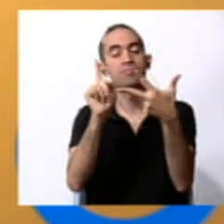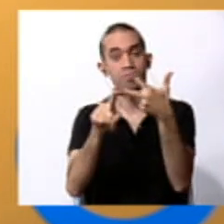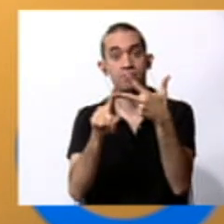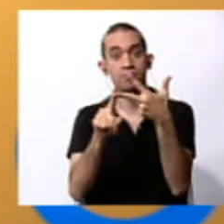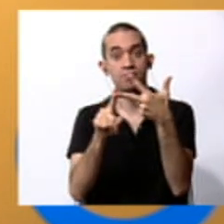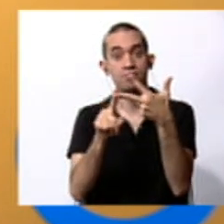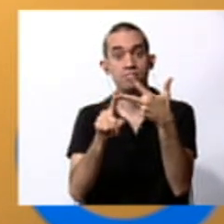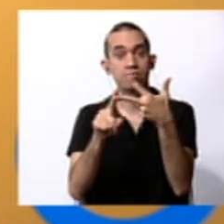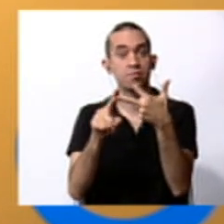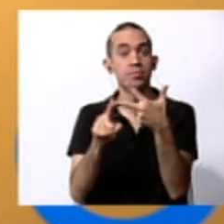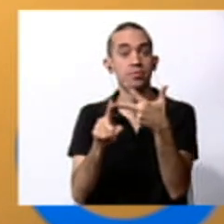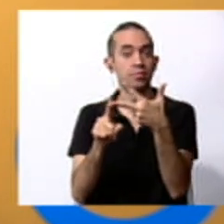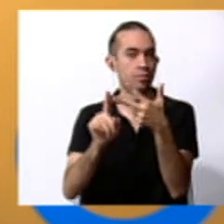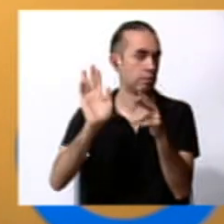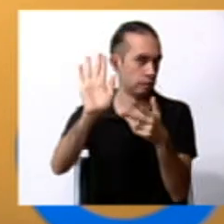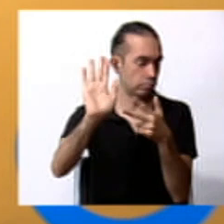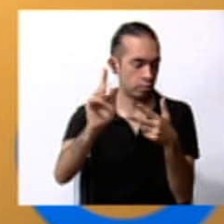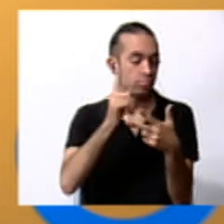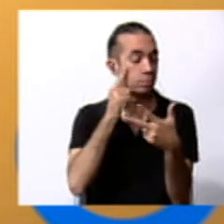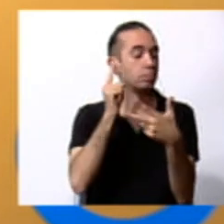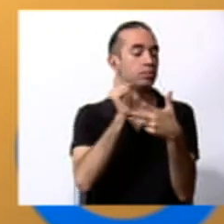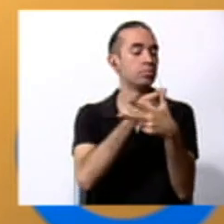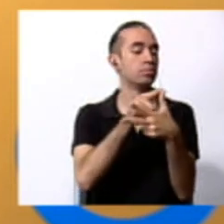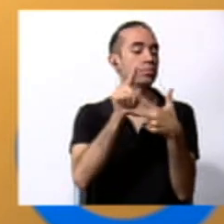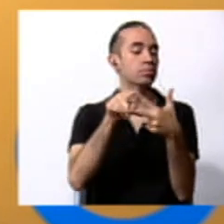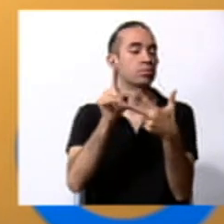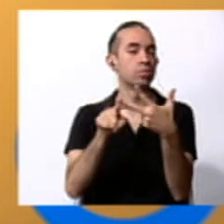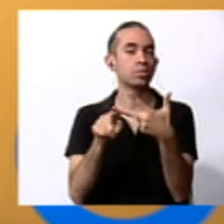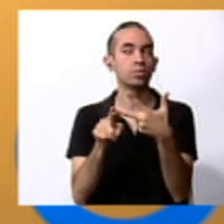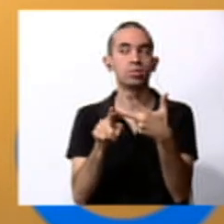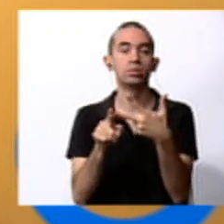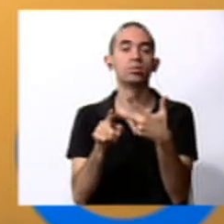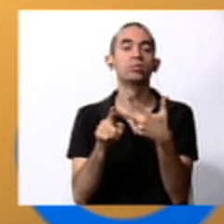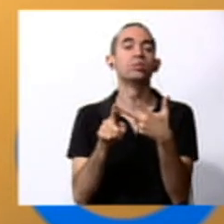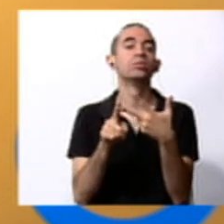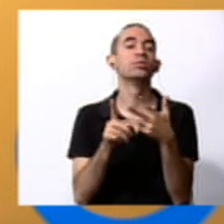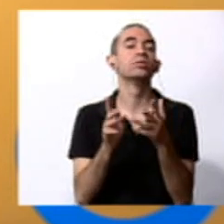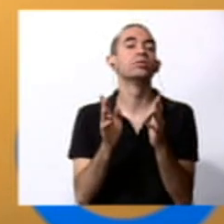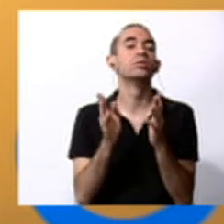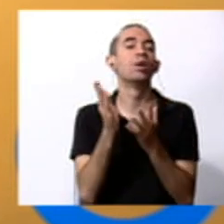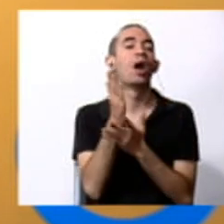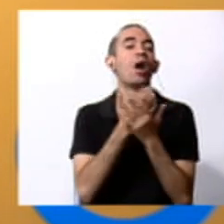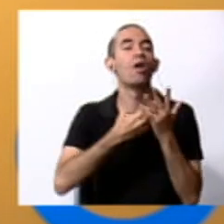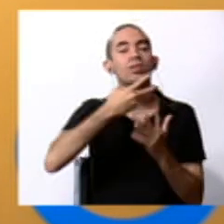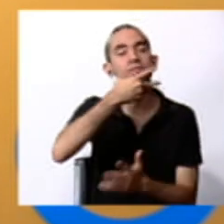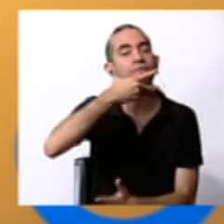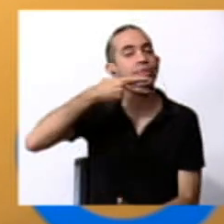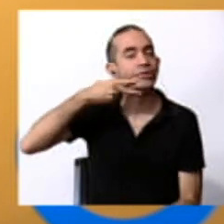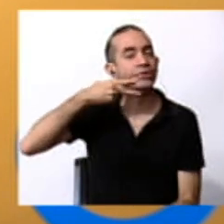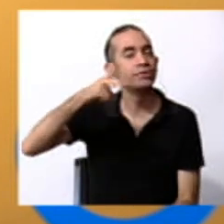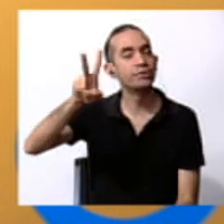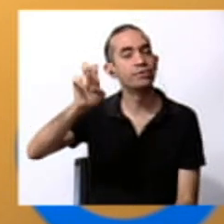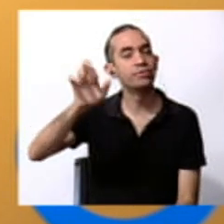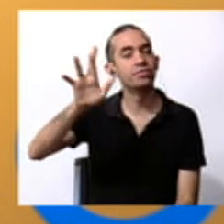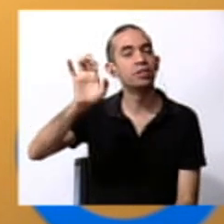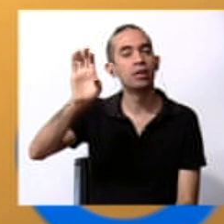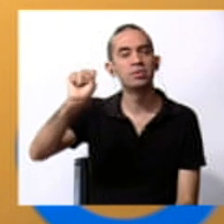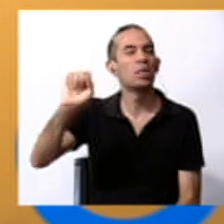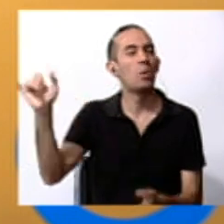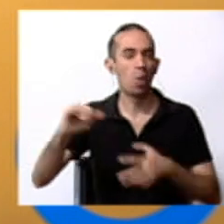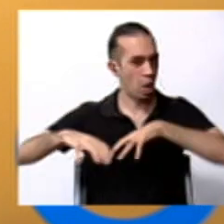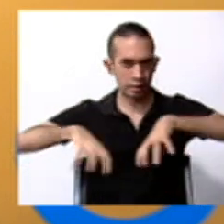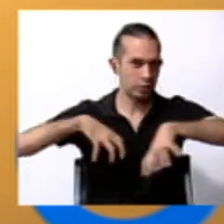okay? Before we start, we are going to clarify some verbs, some actions about